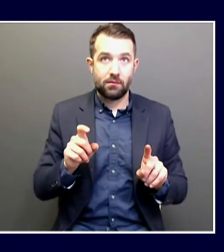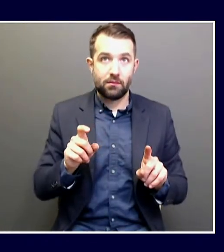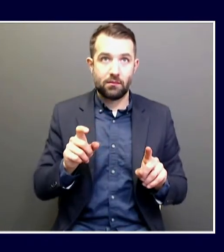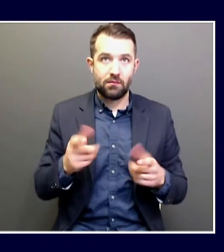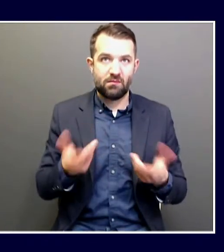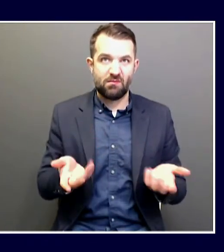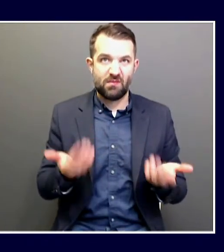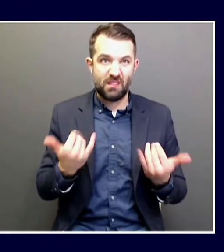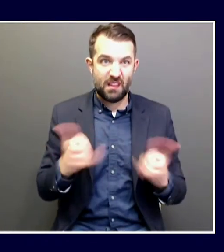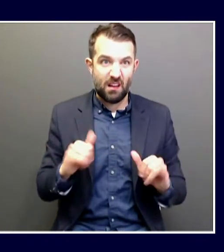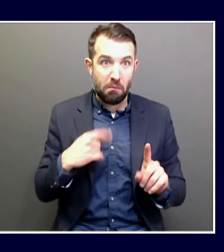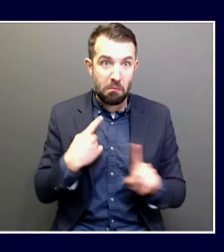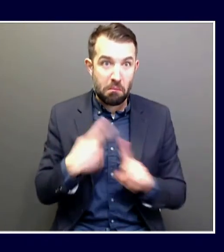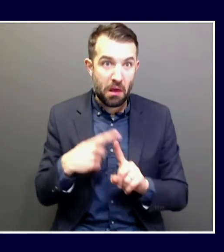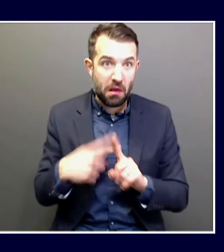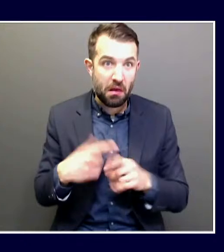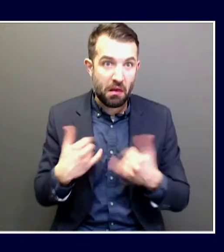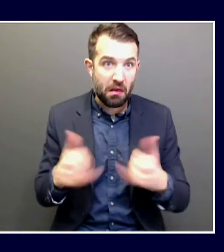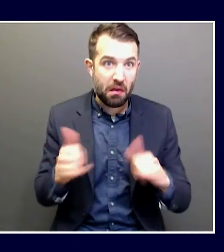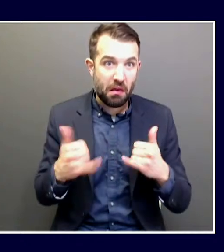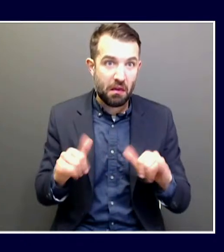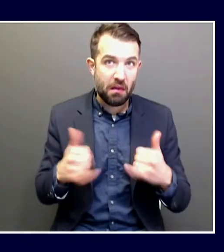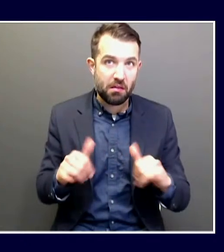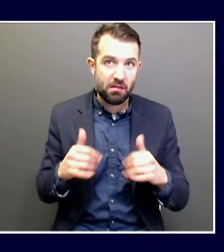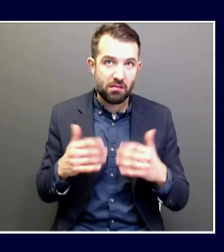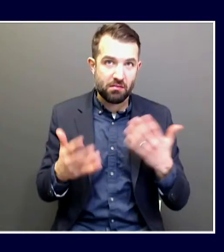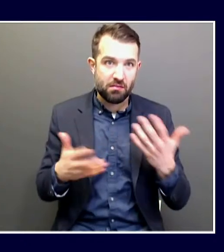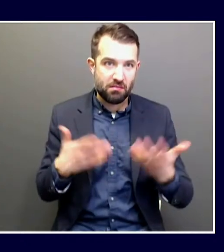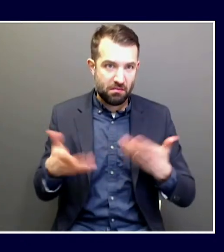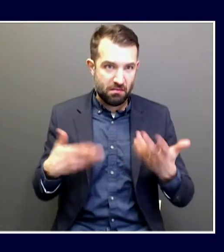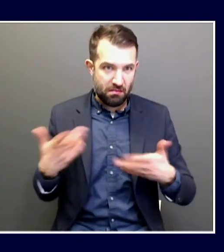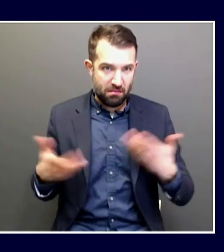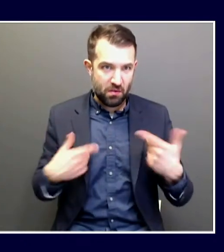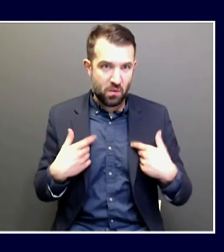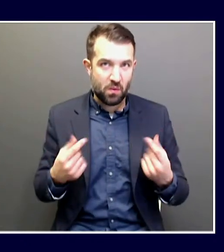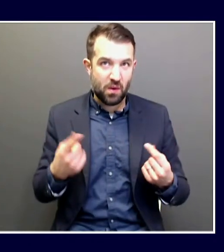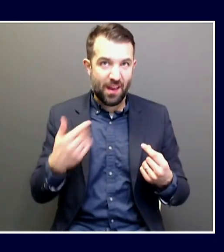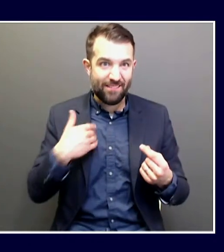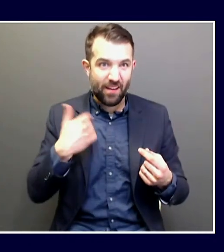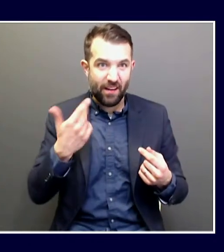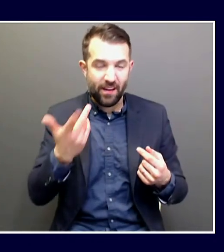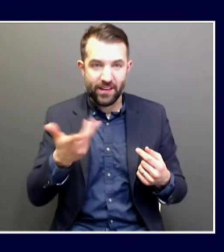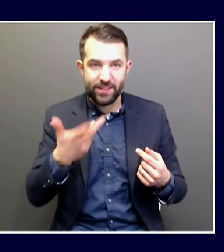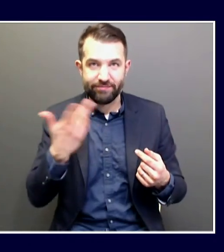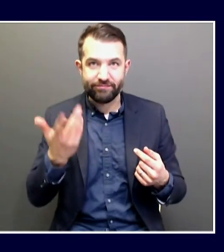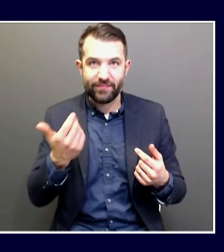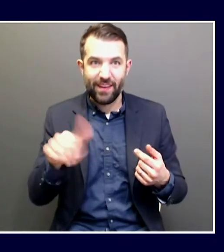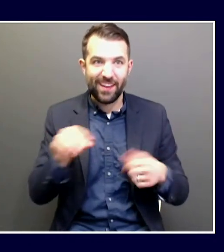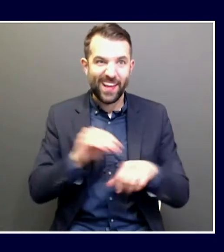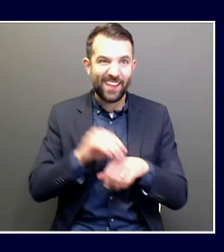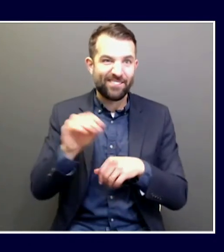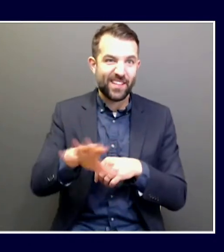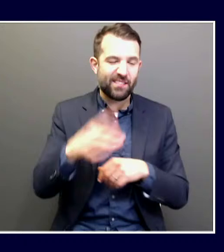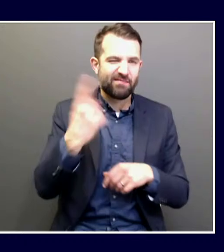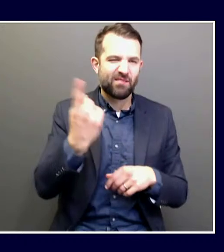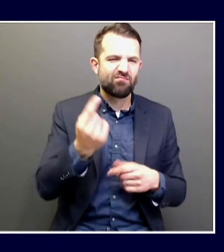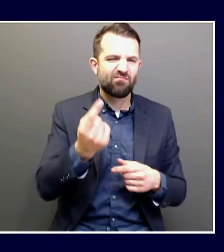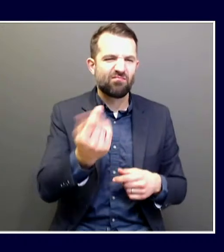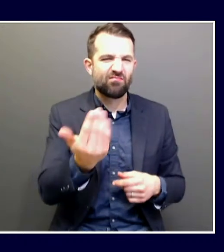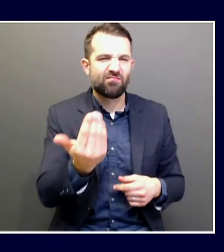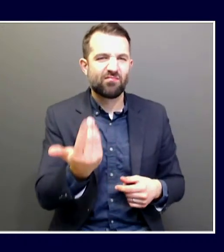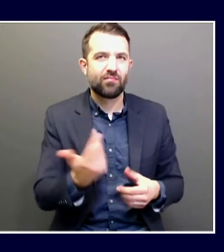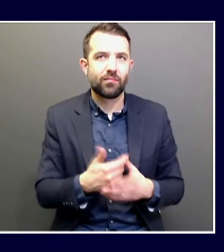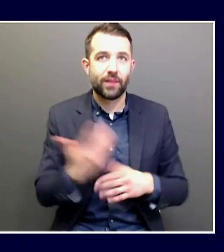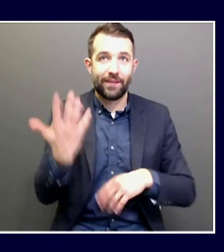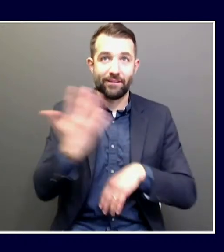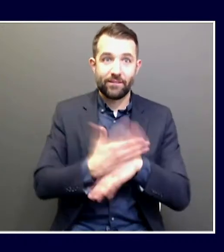that I'm positive right now. Do you have any? What should people do if 5 days